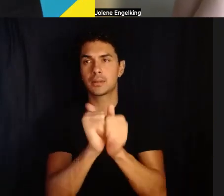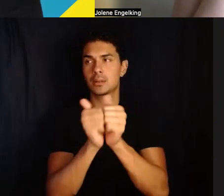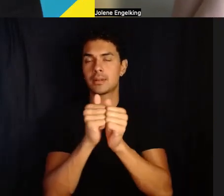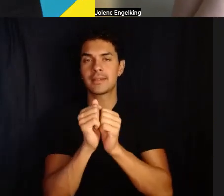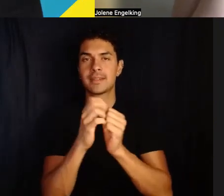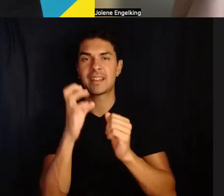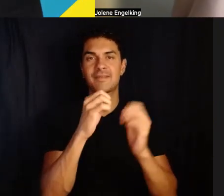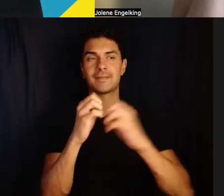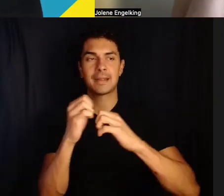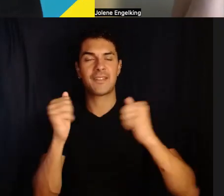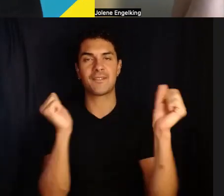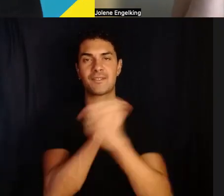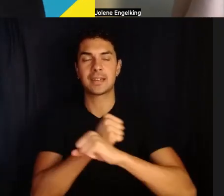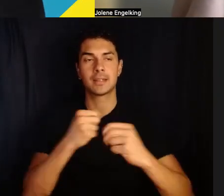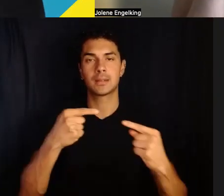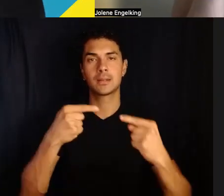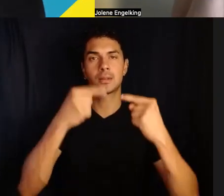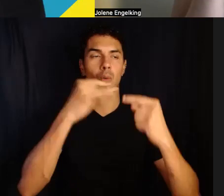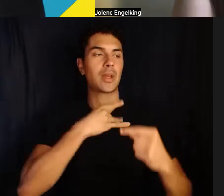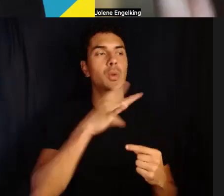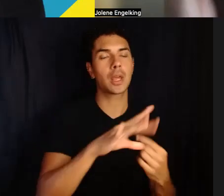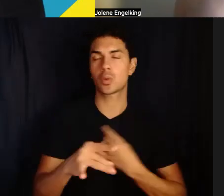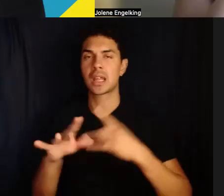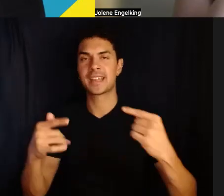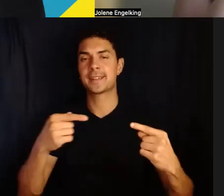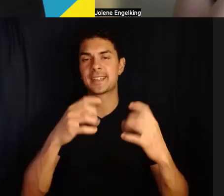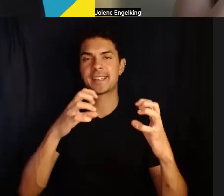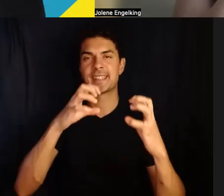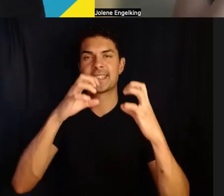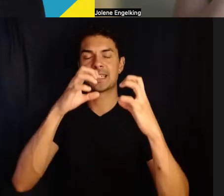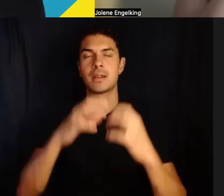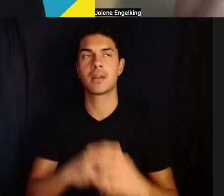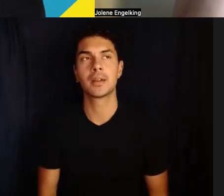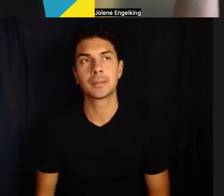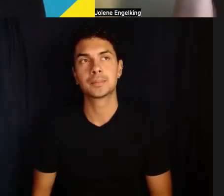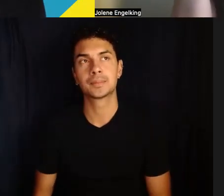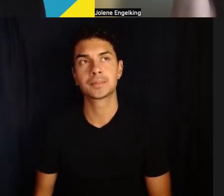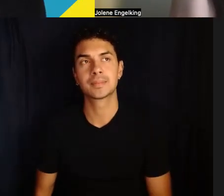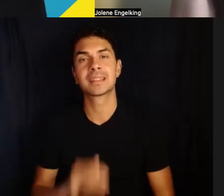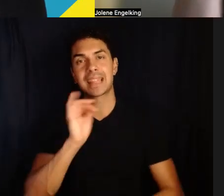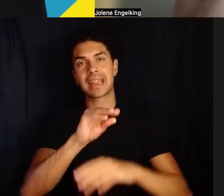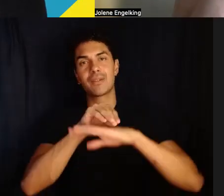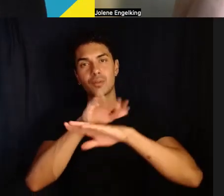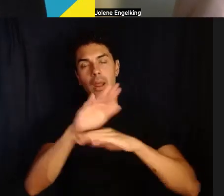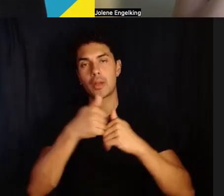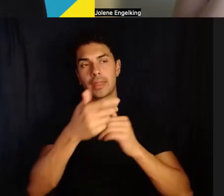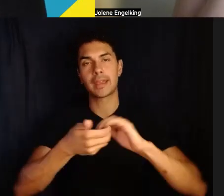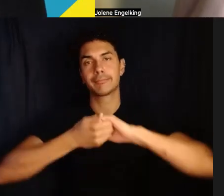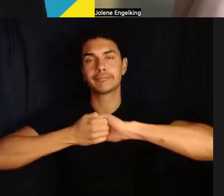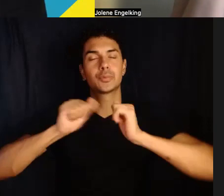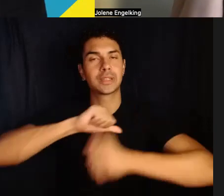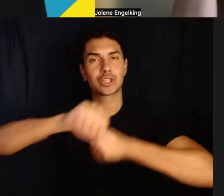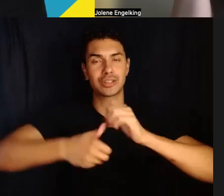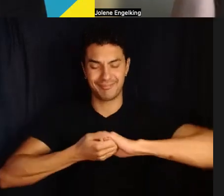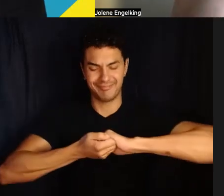other, that are still impacting the way that, employees, at different organizations work with each other. But really, how is that impacting